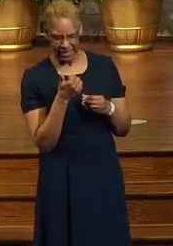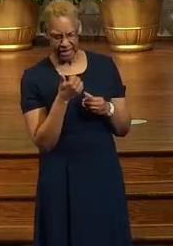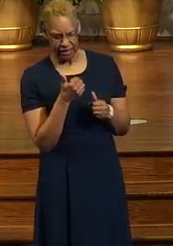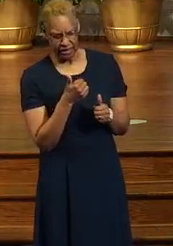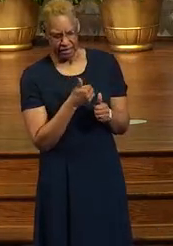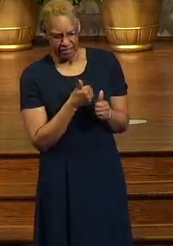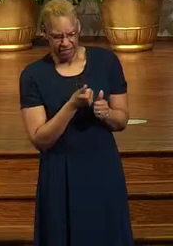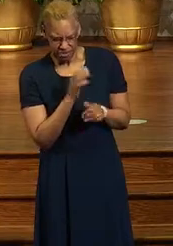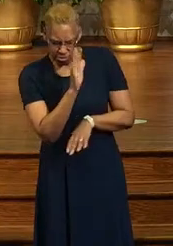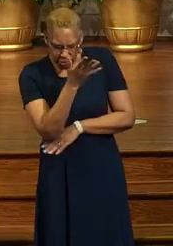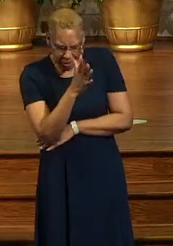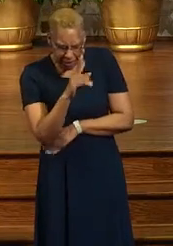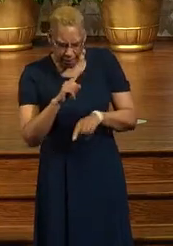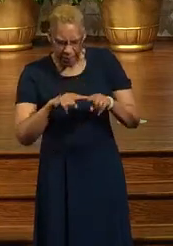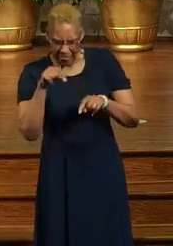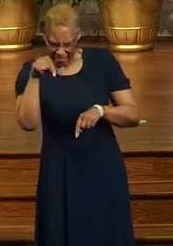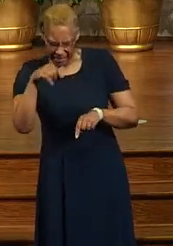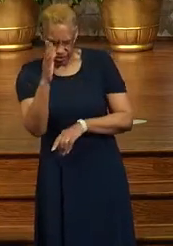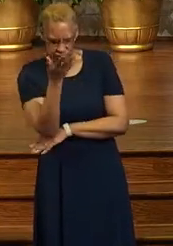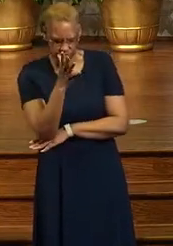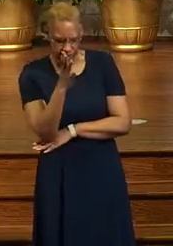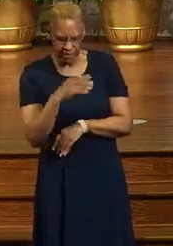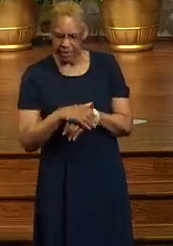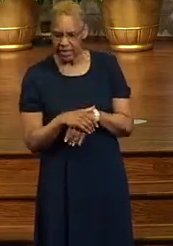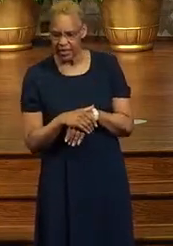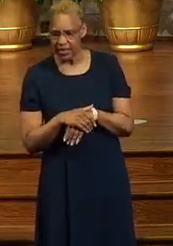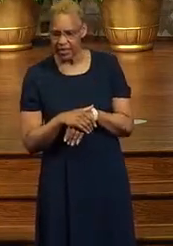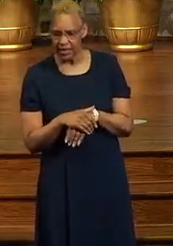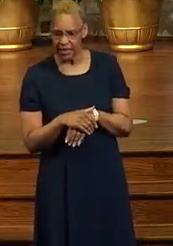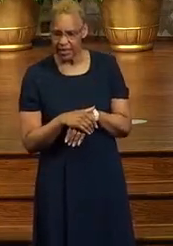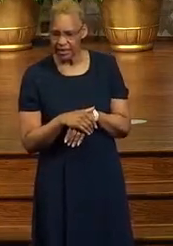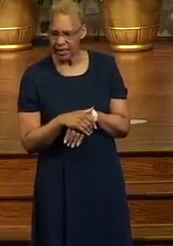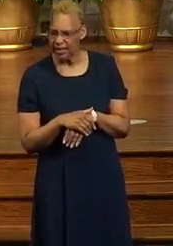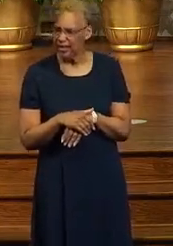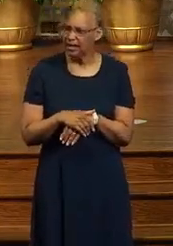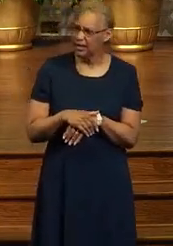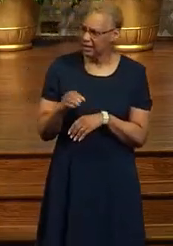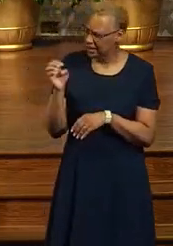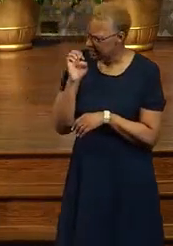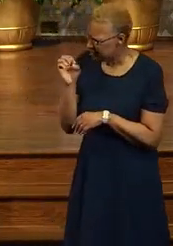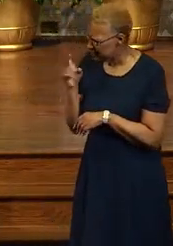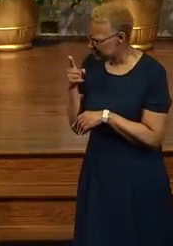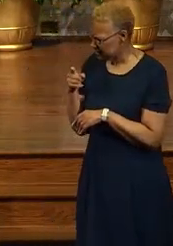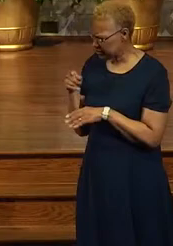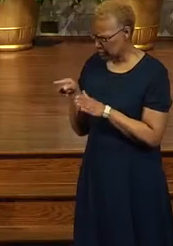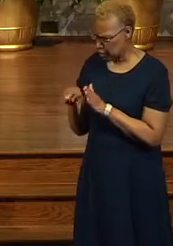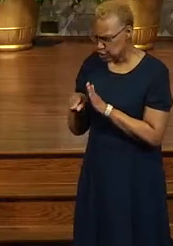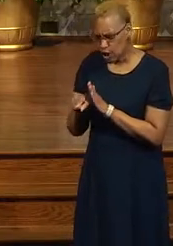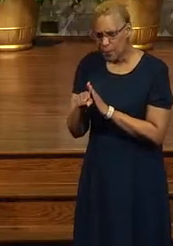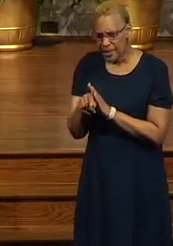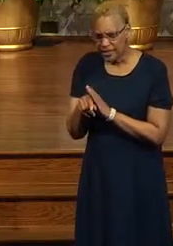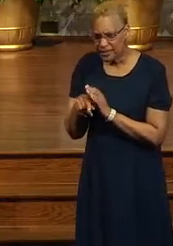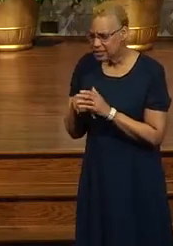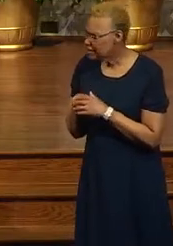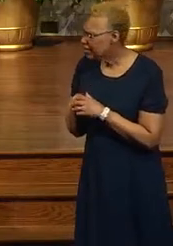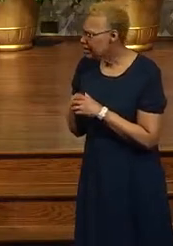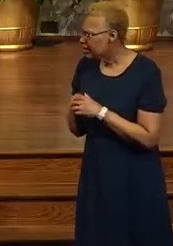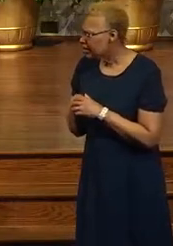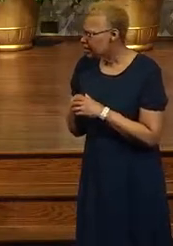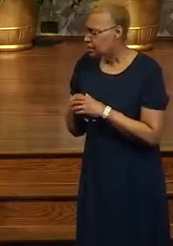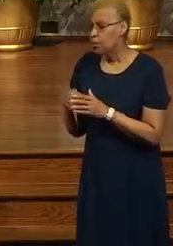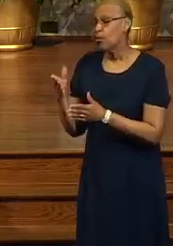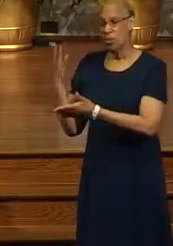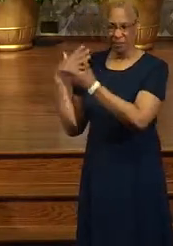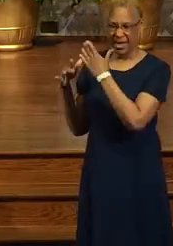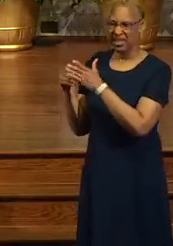And she became intrigued because here is a serpent. And Ellen White said that in that day, the serpent, he